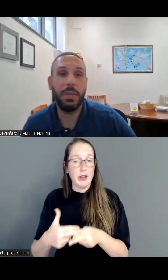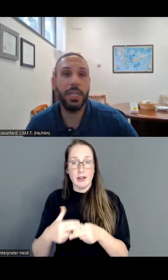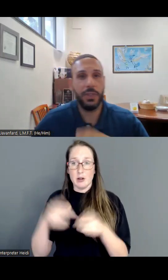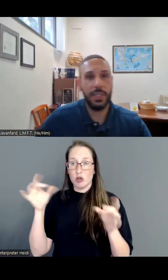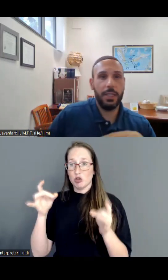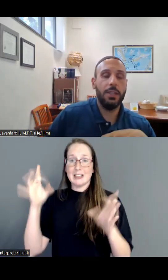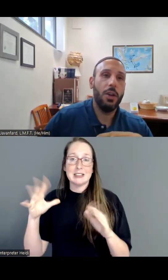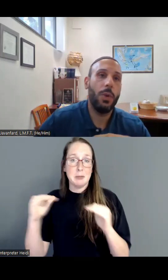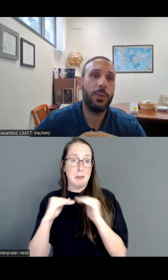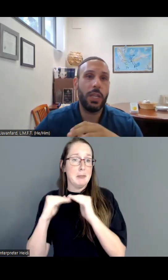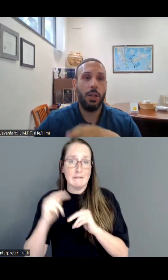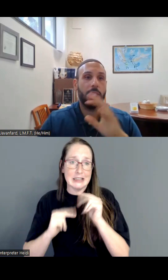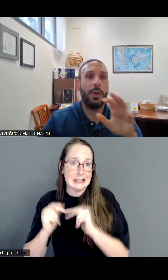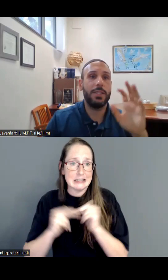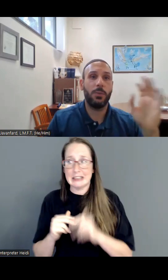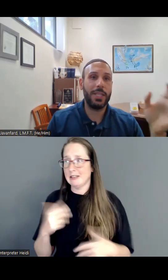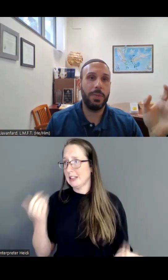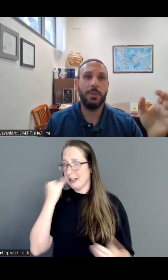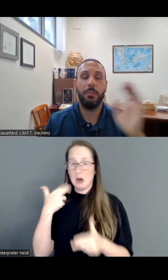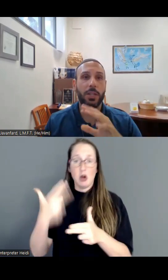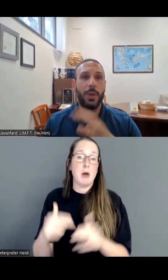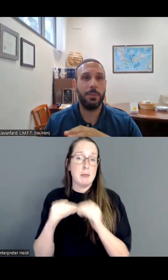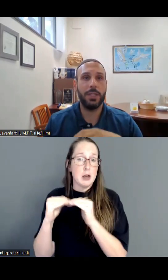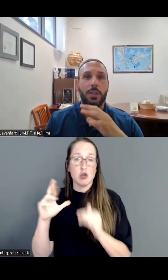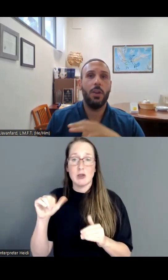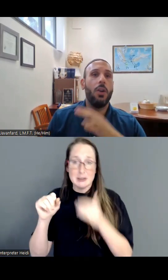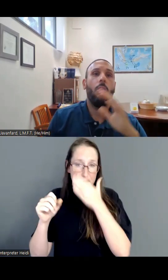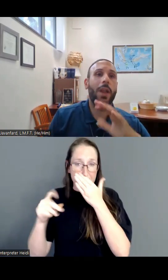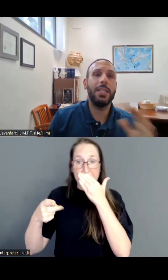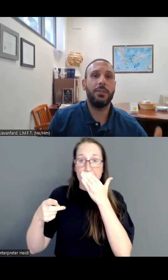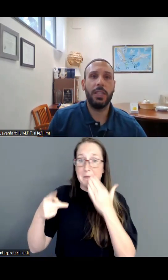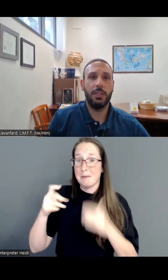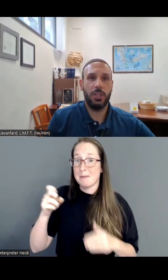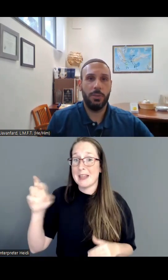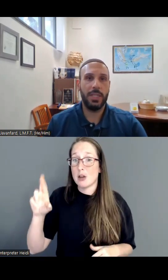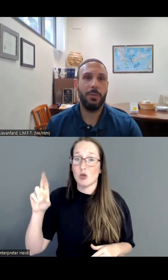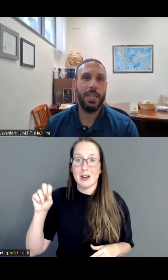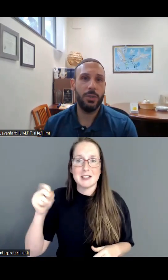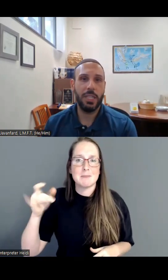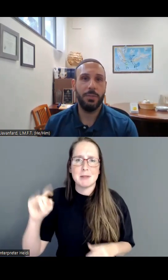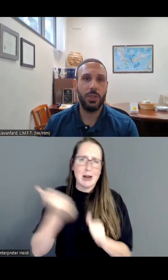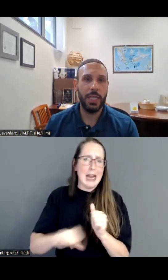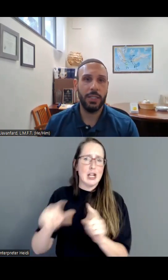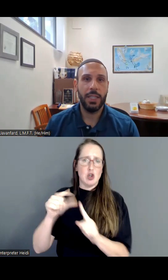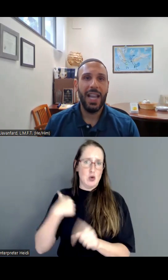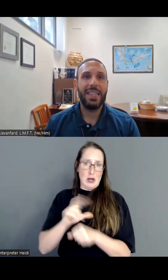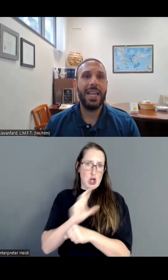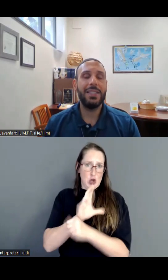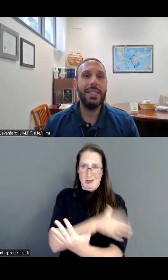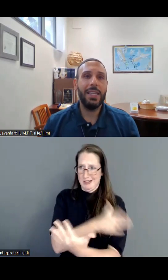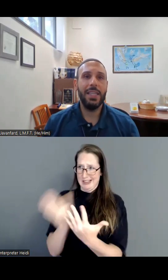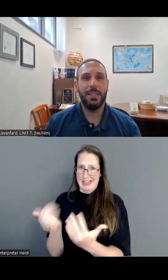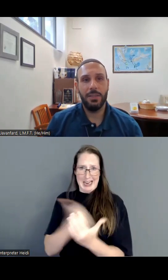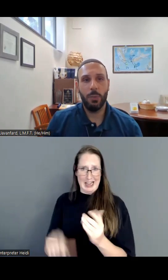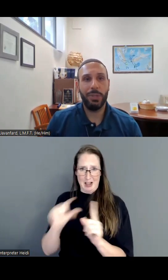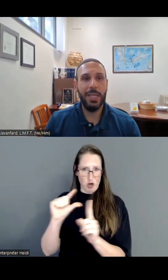crisis peer facility, whether we call it a crisis respite, peer respite, or any of the terms that we may use in between, the